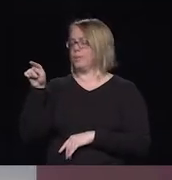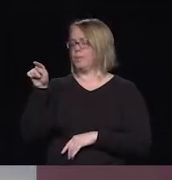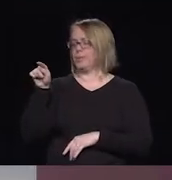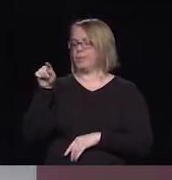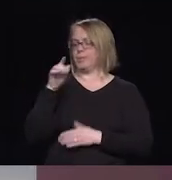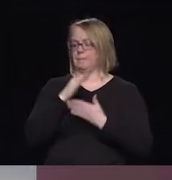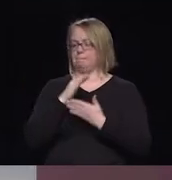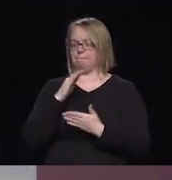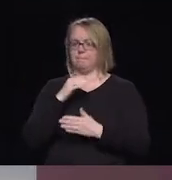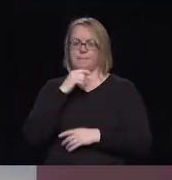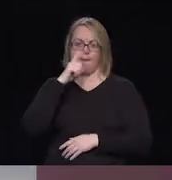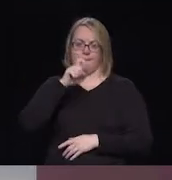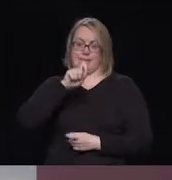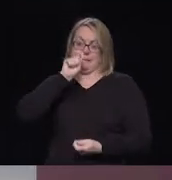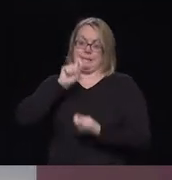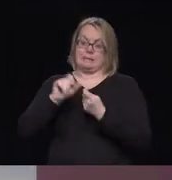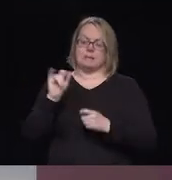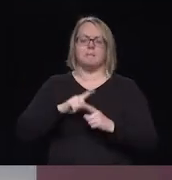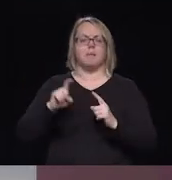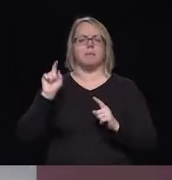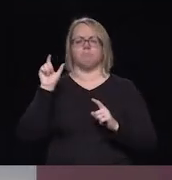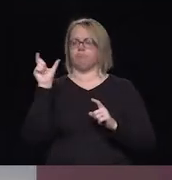point at the end.